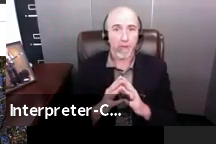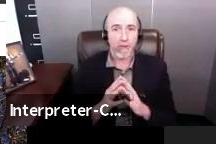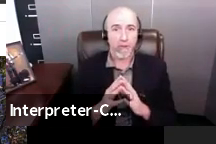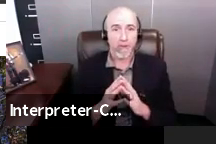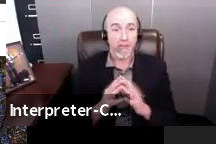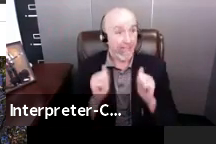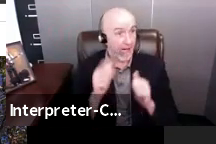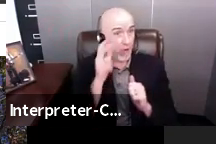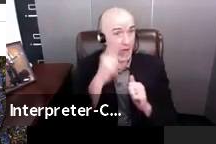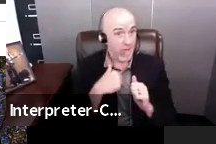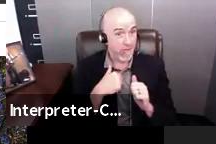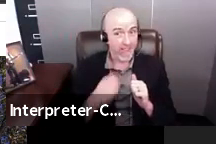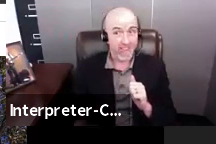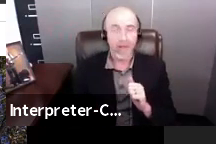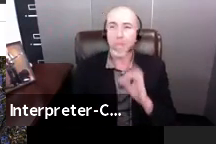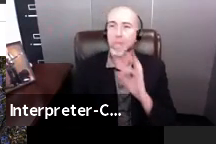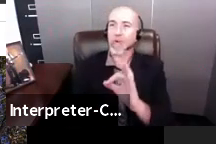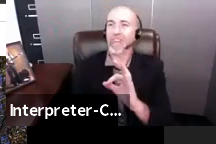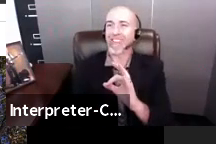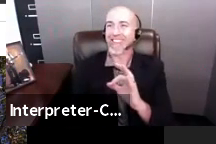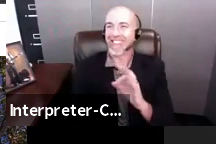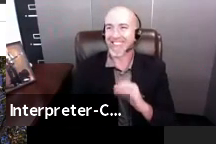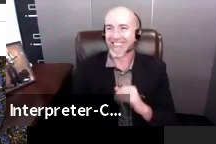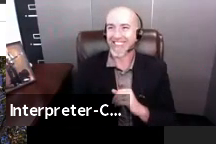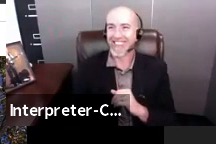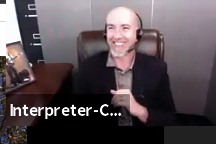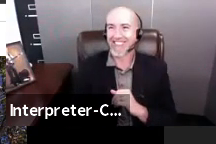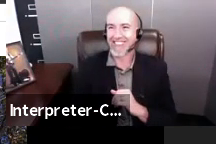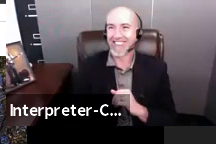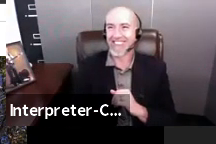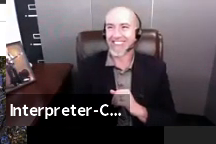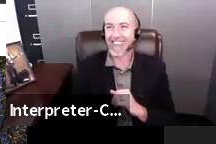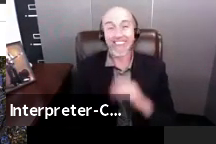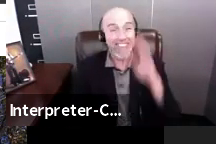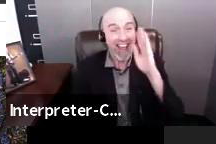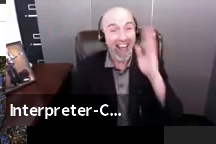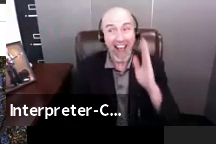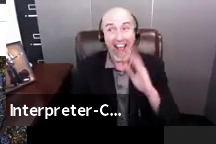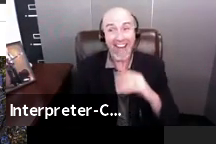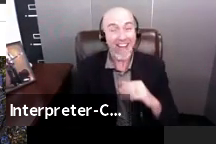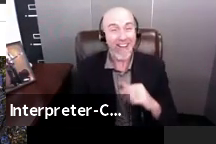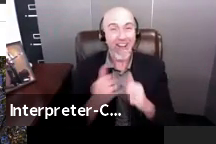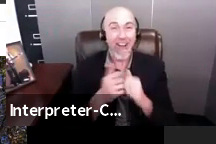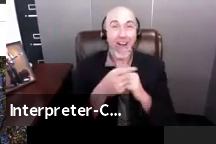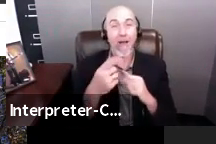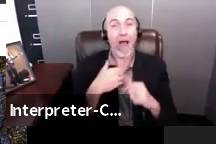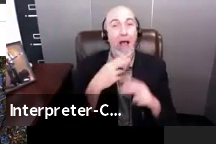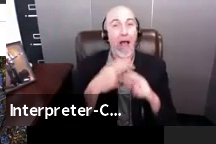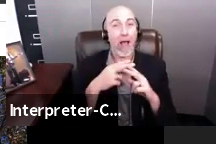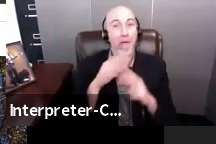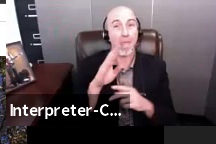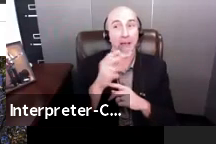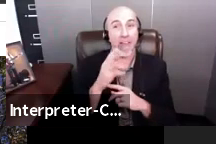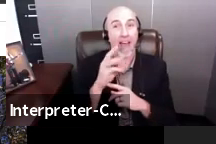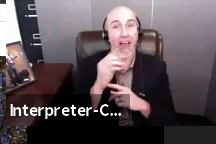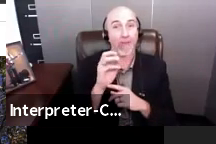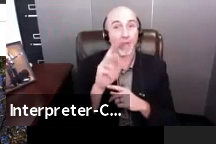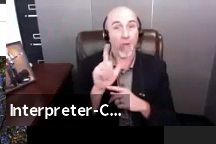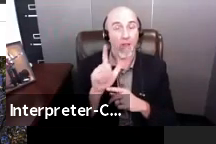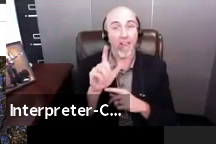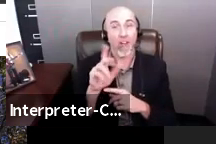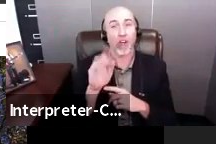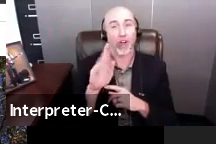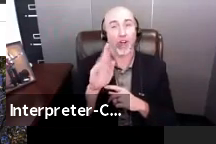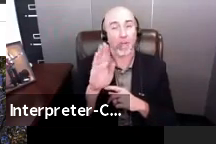Can you hear me? Perfectly. Okay. Howdy, all y'all. My name is Beth Haswell Kirkby, and I serve as the